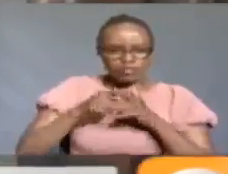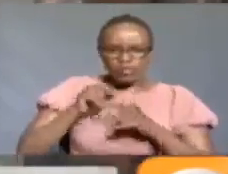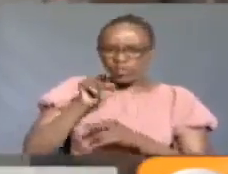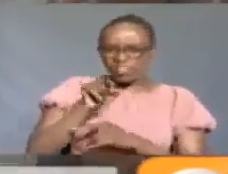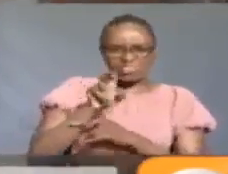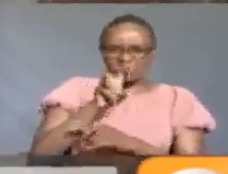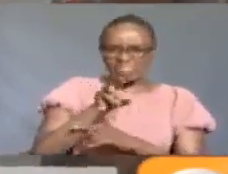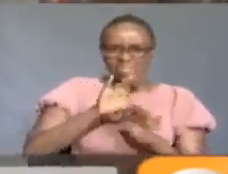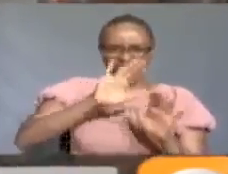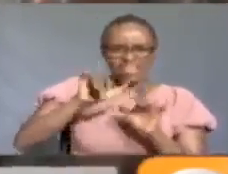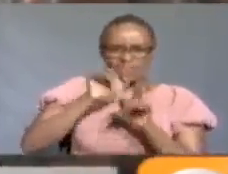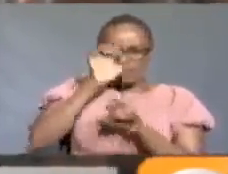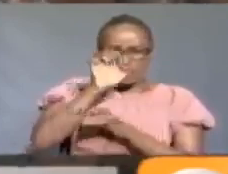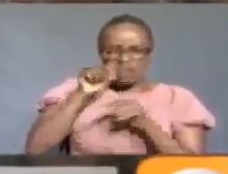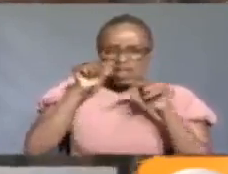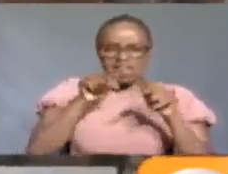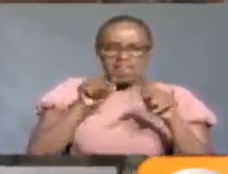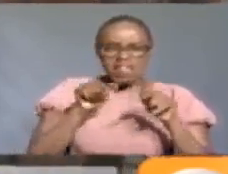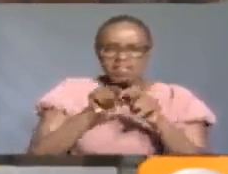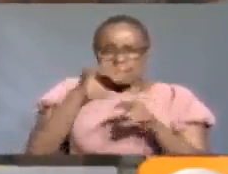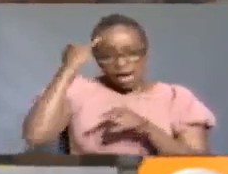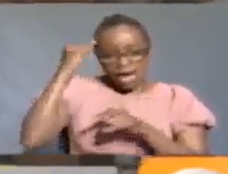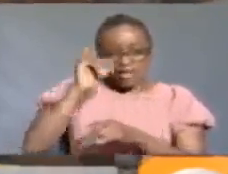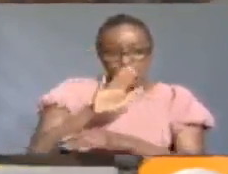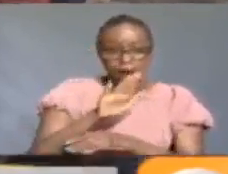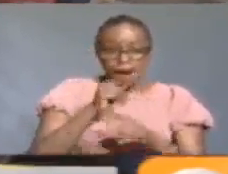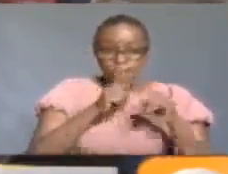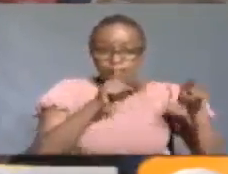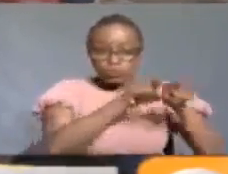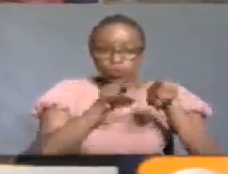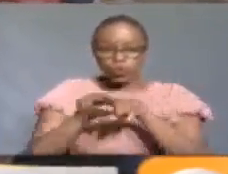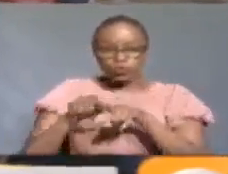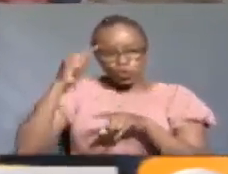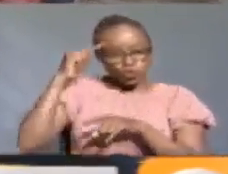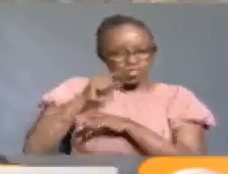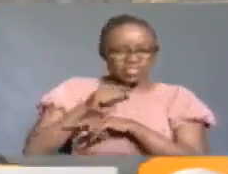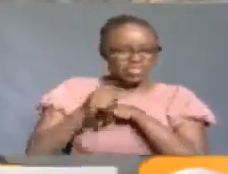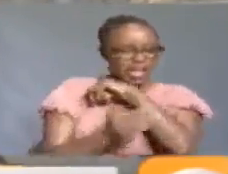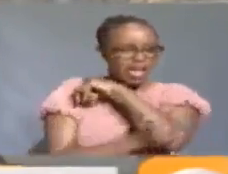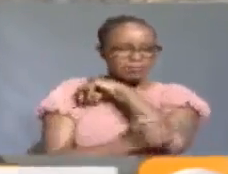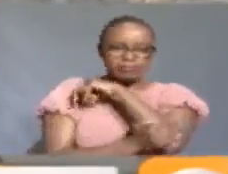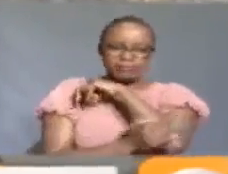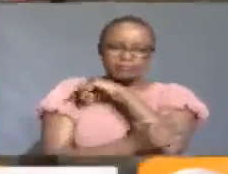skeptical. Not only did they criticize him and his idea, but also they thought it was a bad omen.